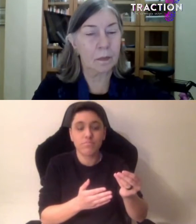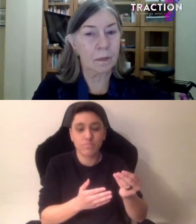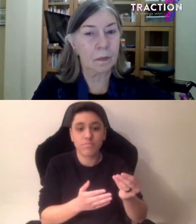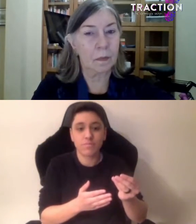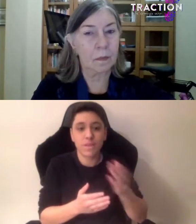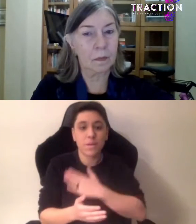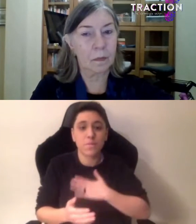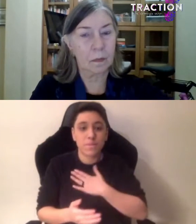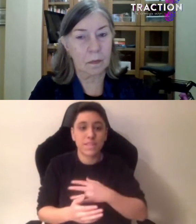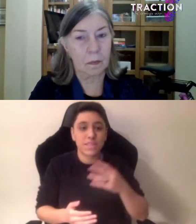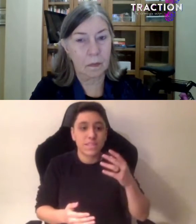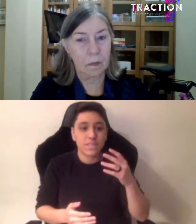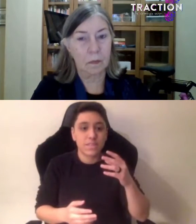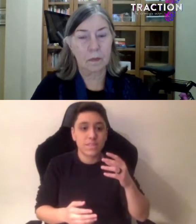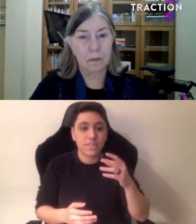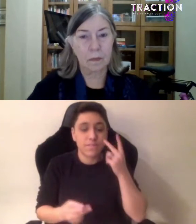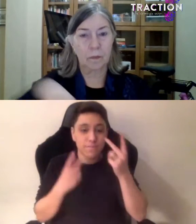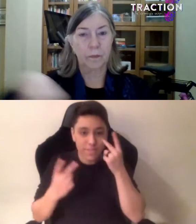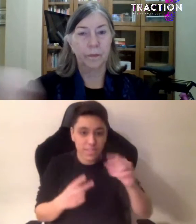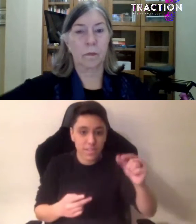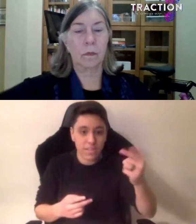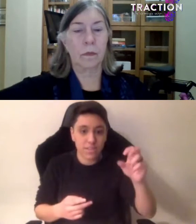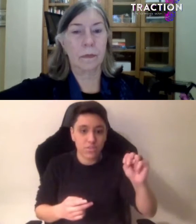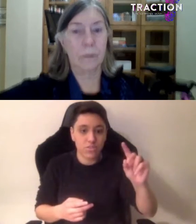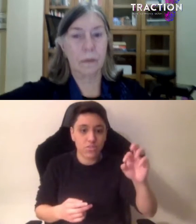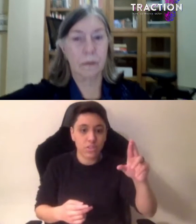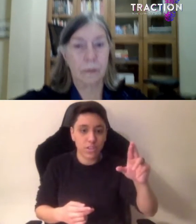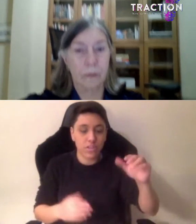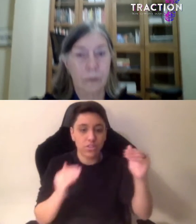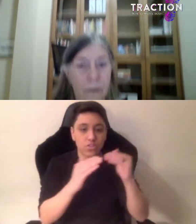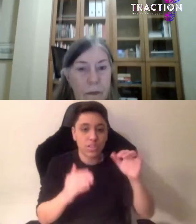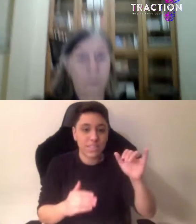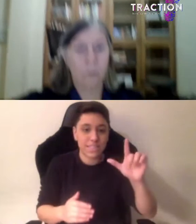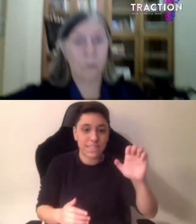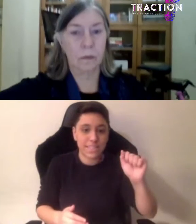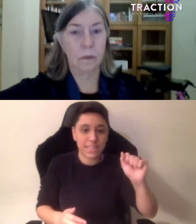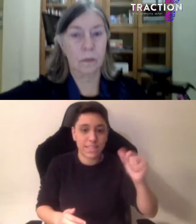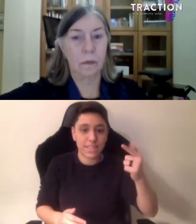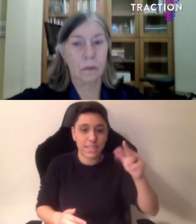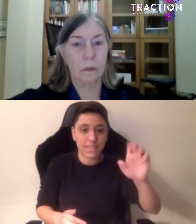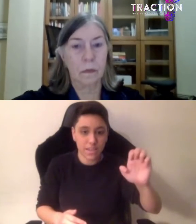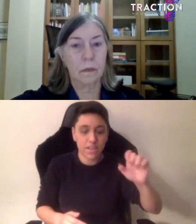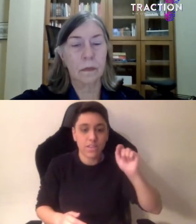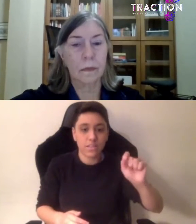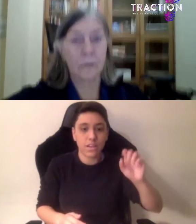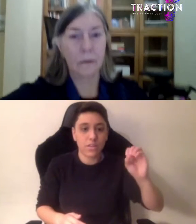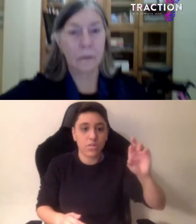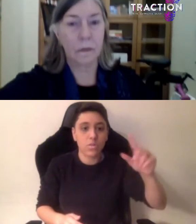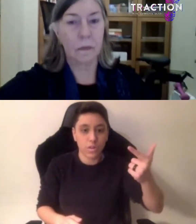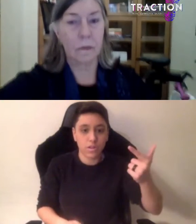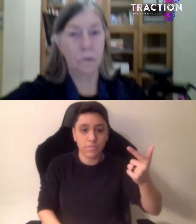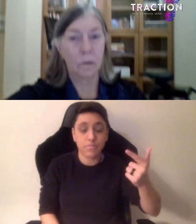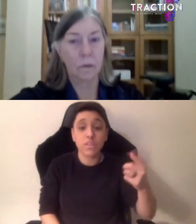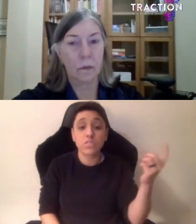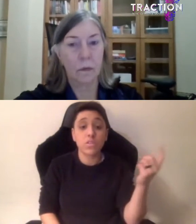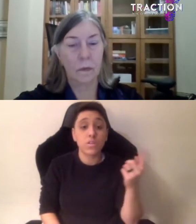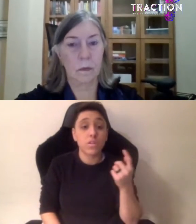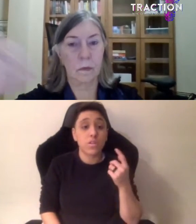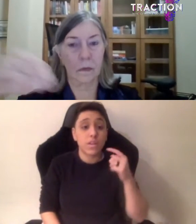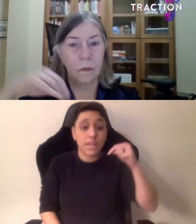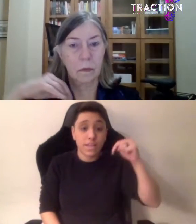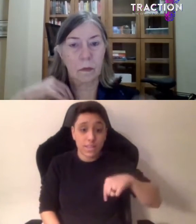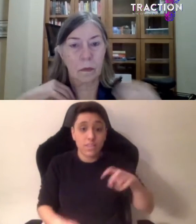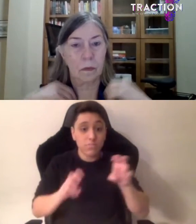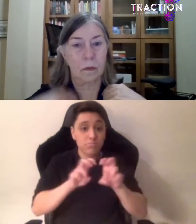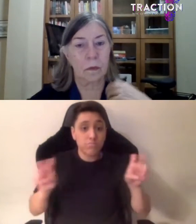So Gender Justice League and Traction are proud to co-create this space for trans community members to ask questions and receive informed